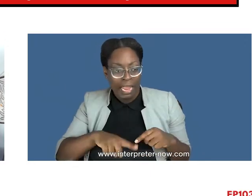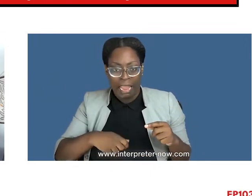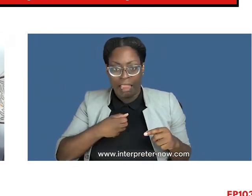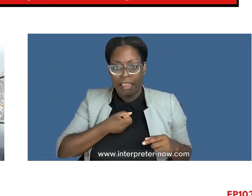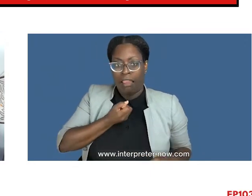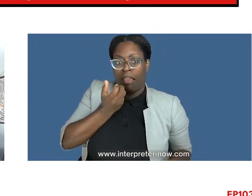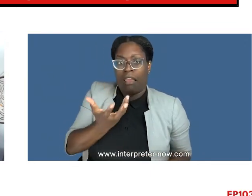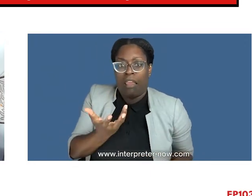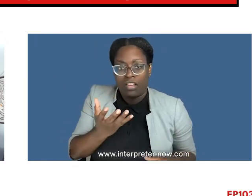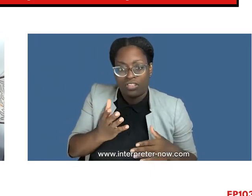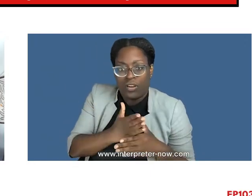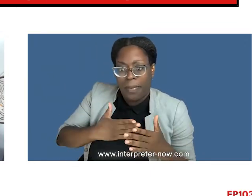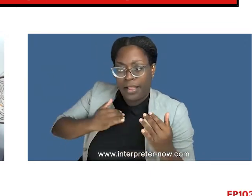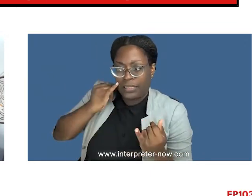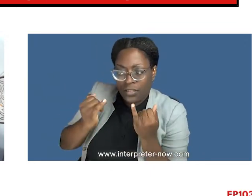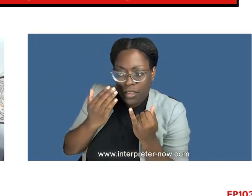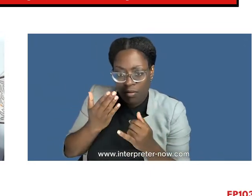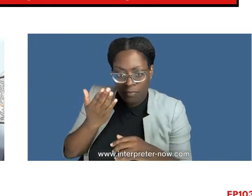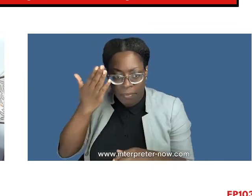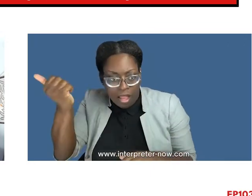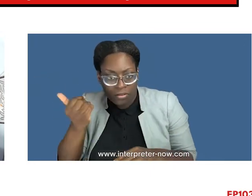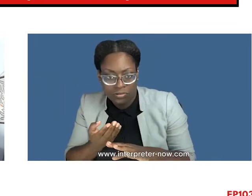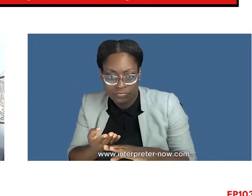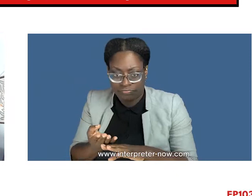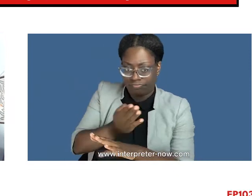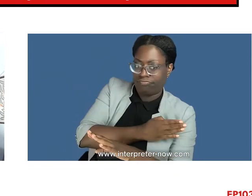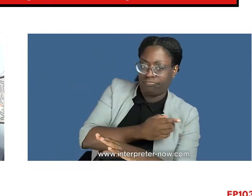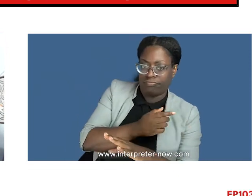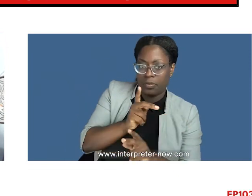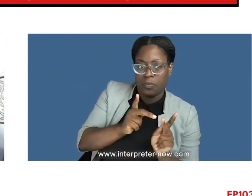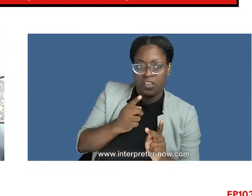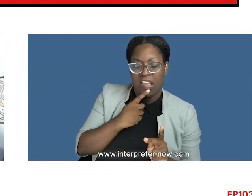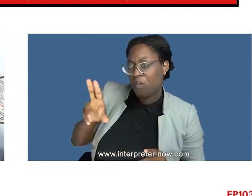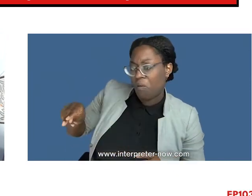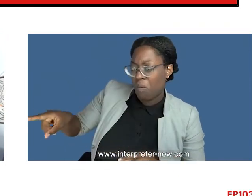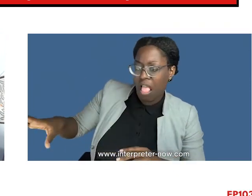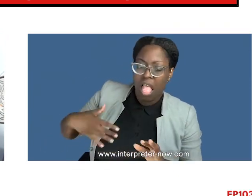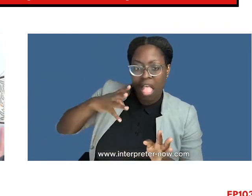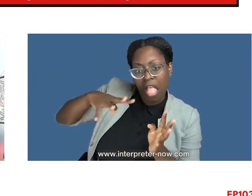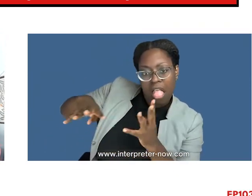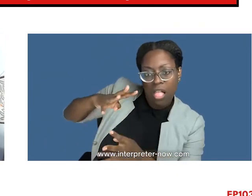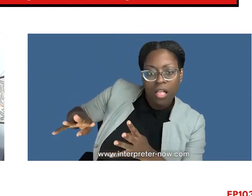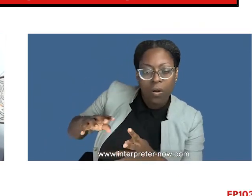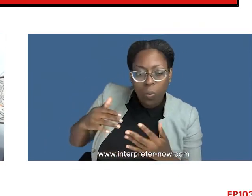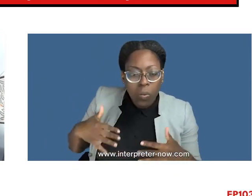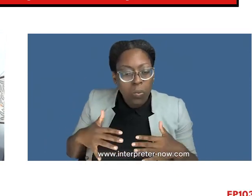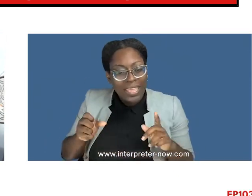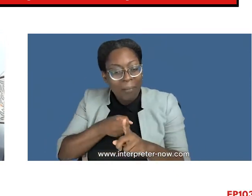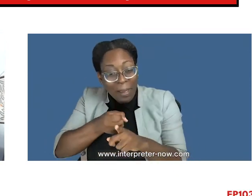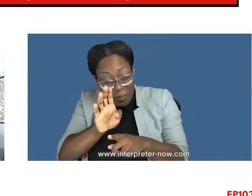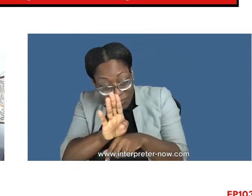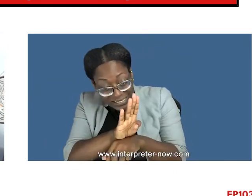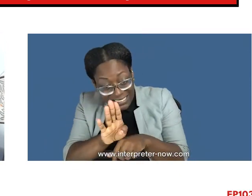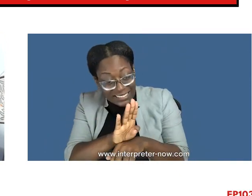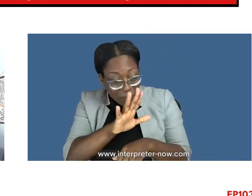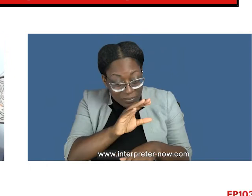developing a product. You might, and they are not able to kind of advance their own career by being recognized for those ideas